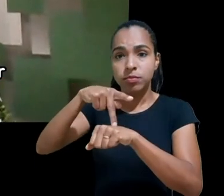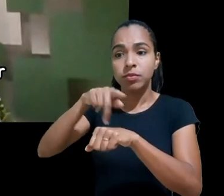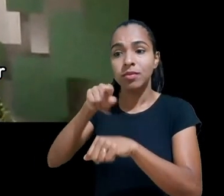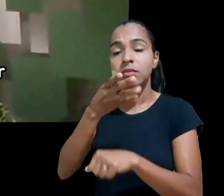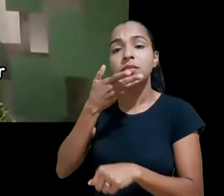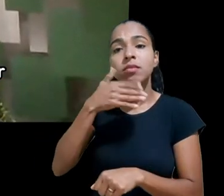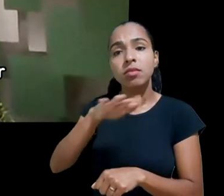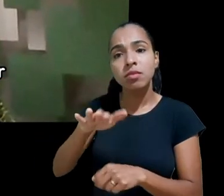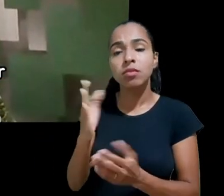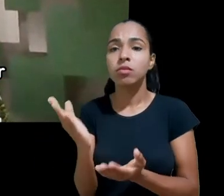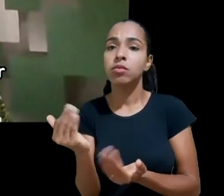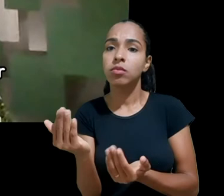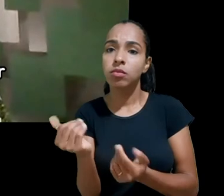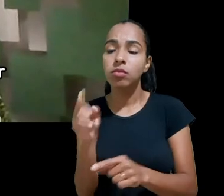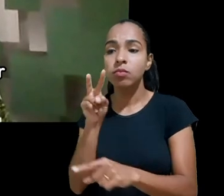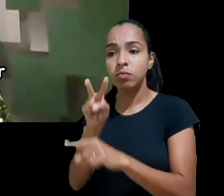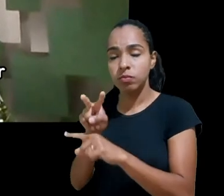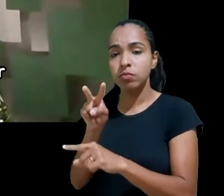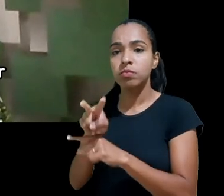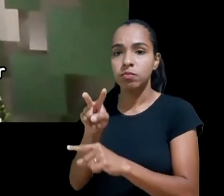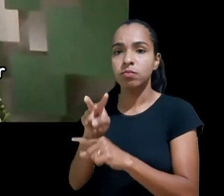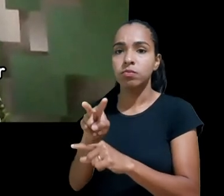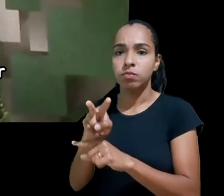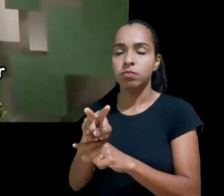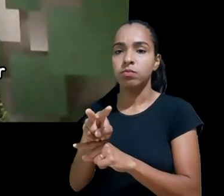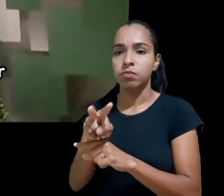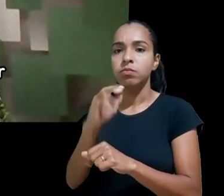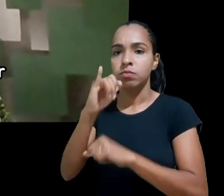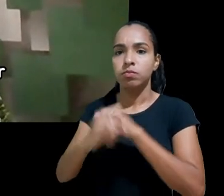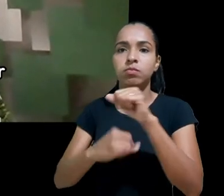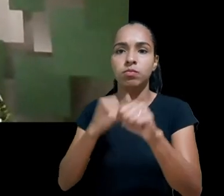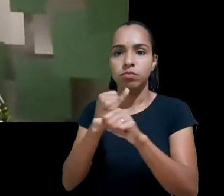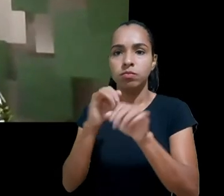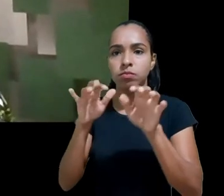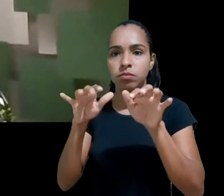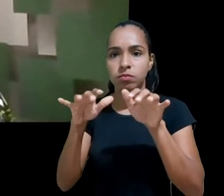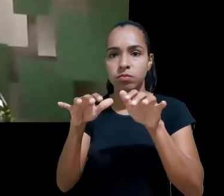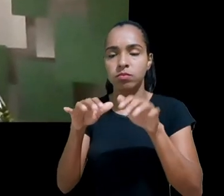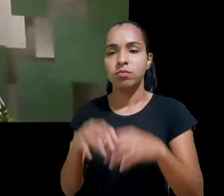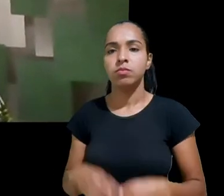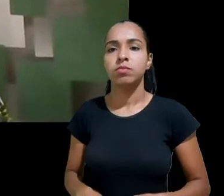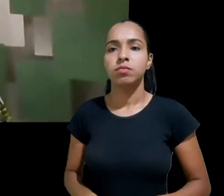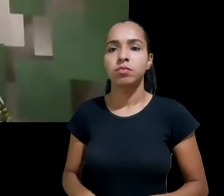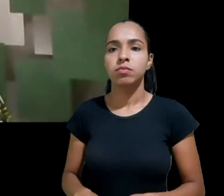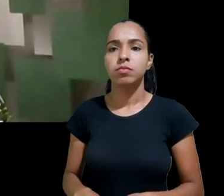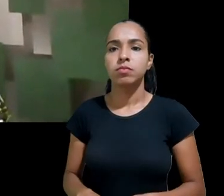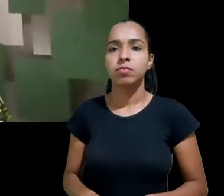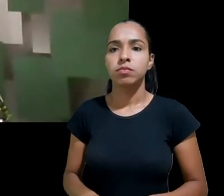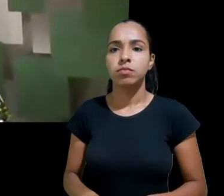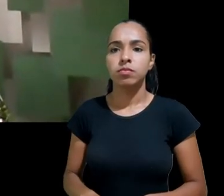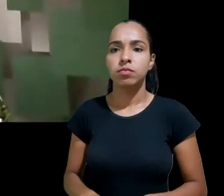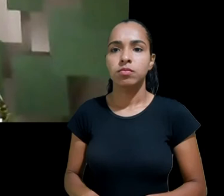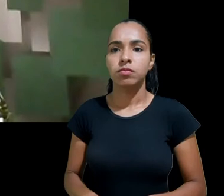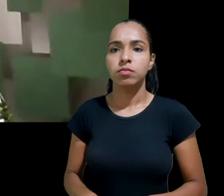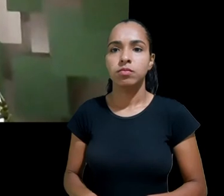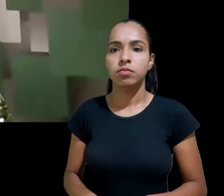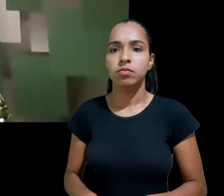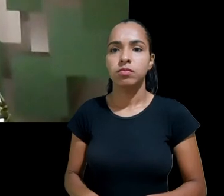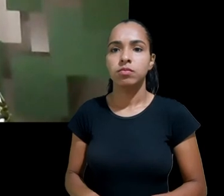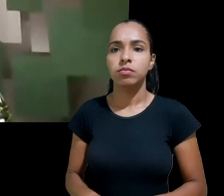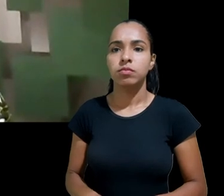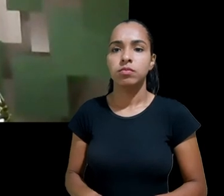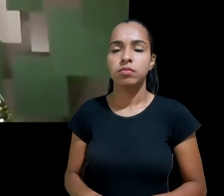to help uh uh protect children and young people as far as the digital space is concerned